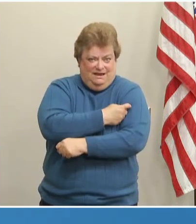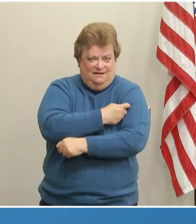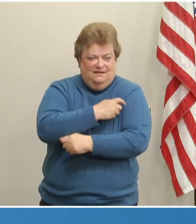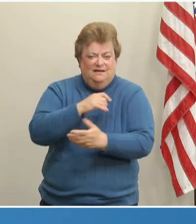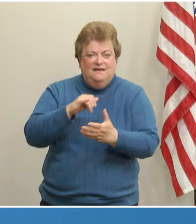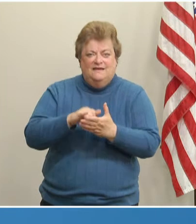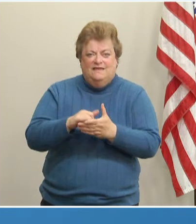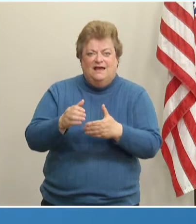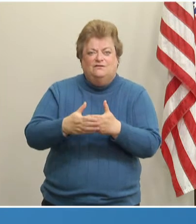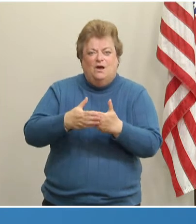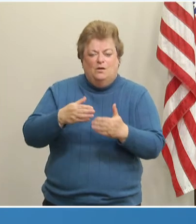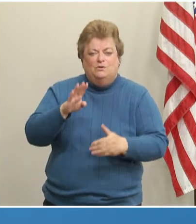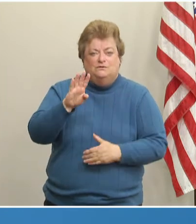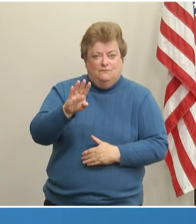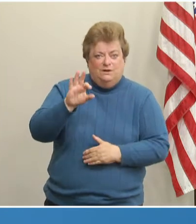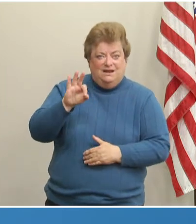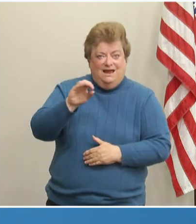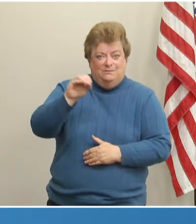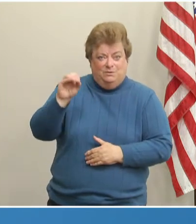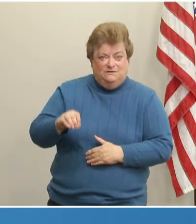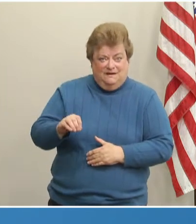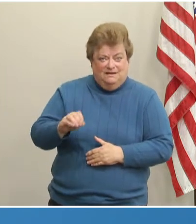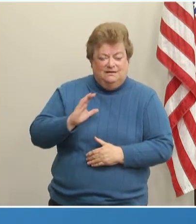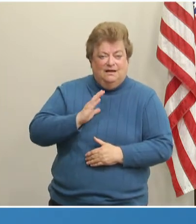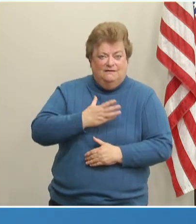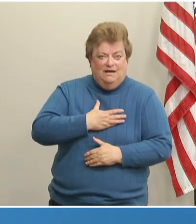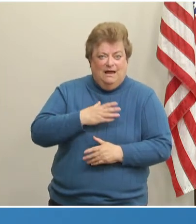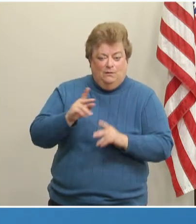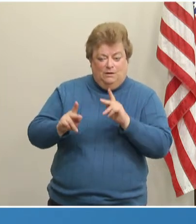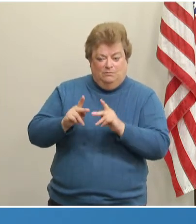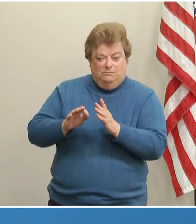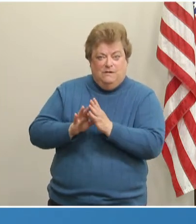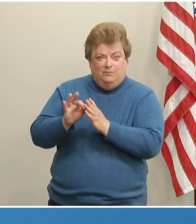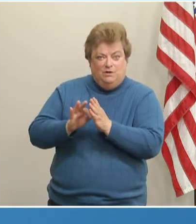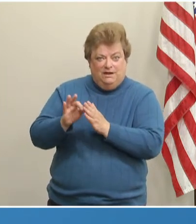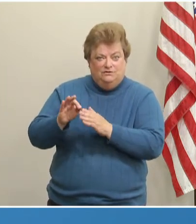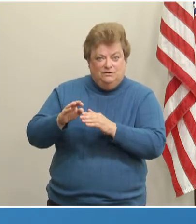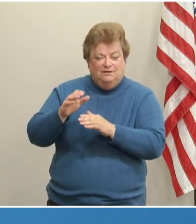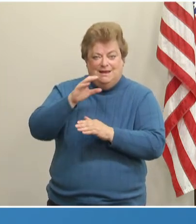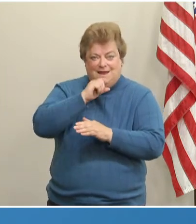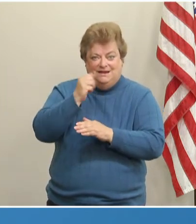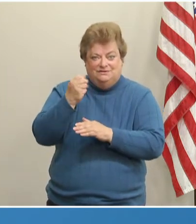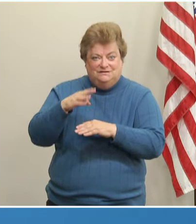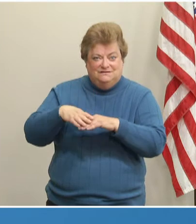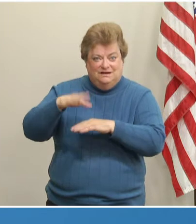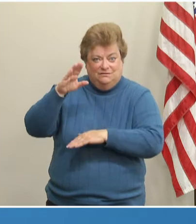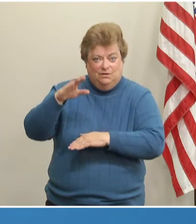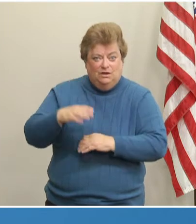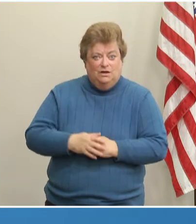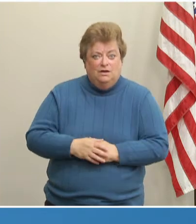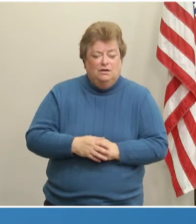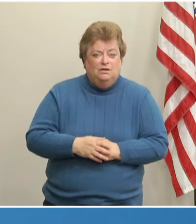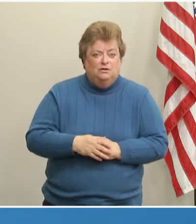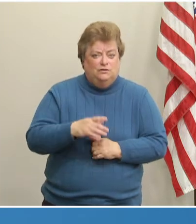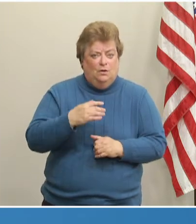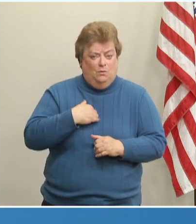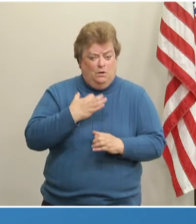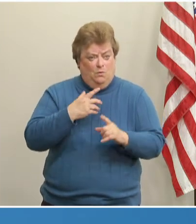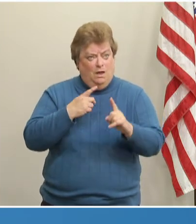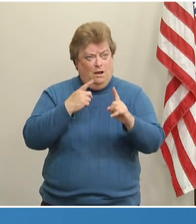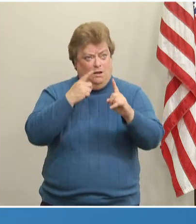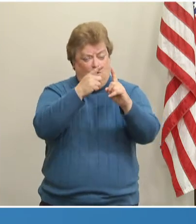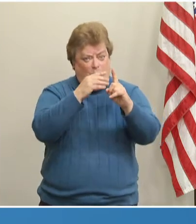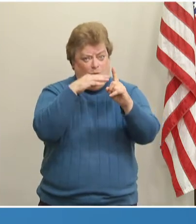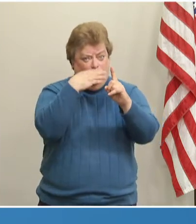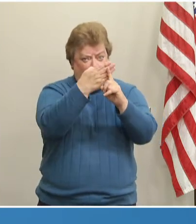9% of our population age 16 and older. So to reach our goal, we need about 20,000